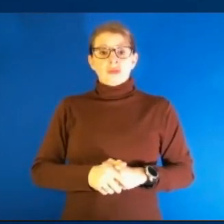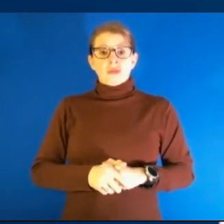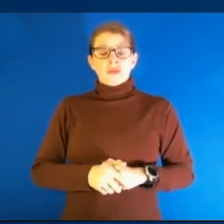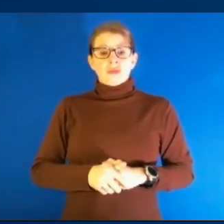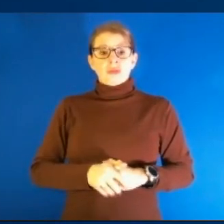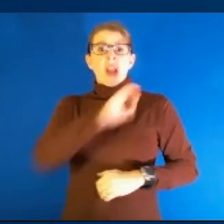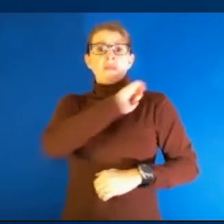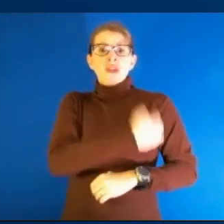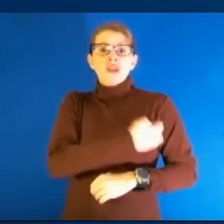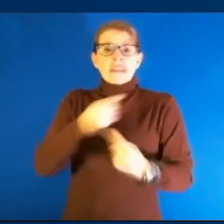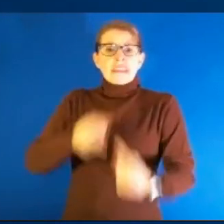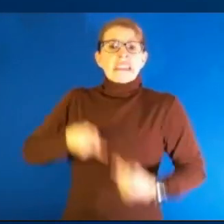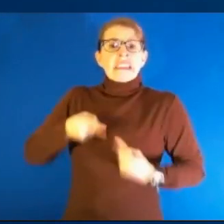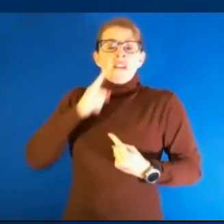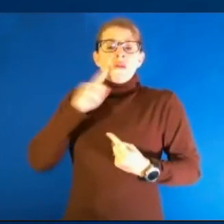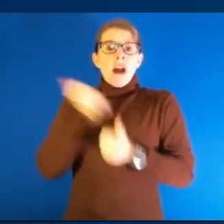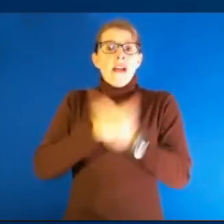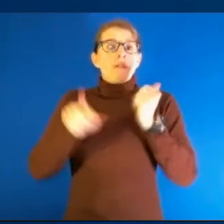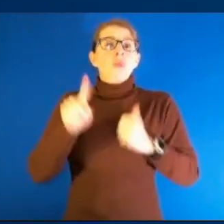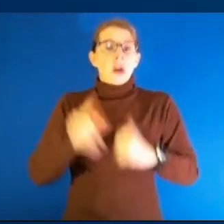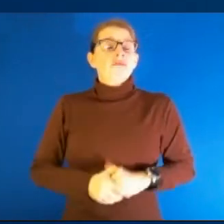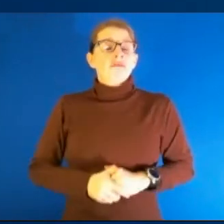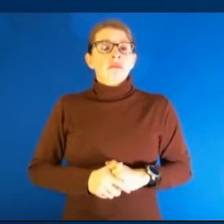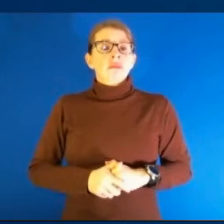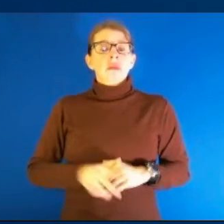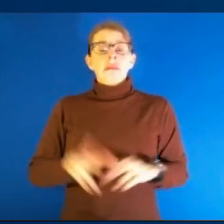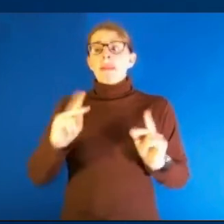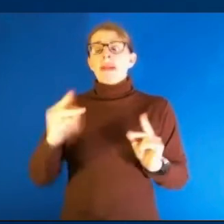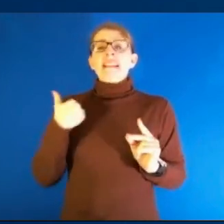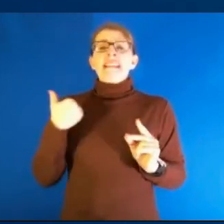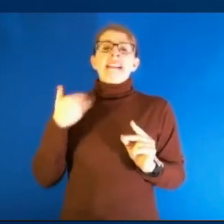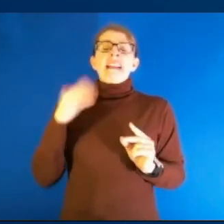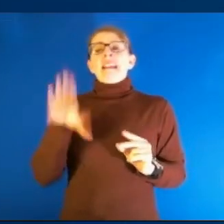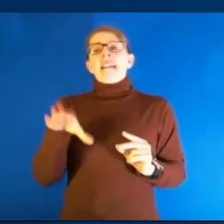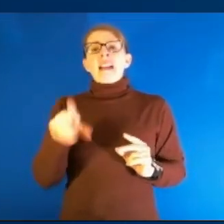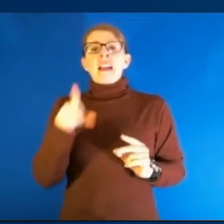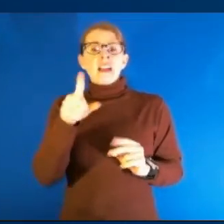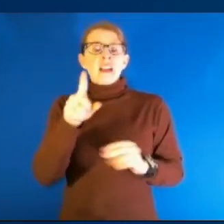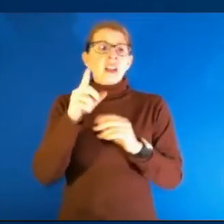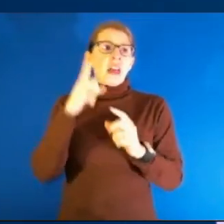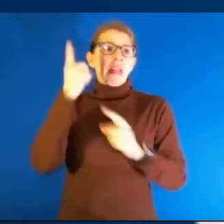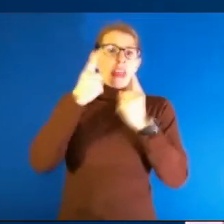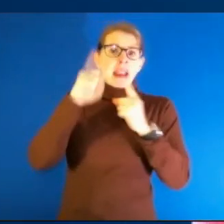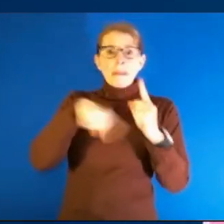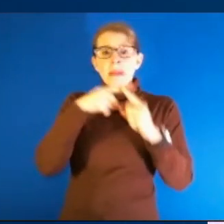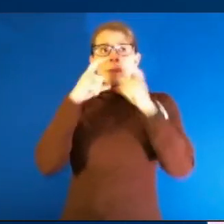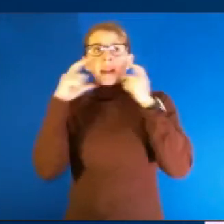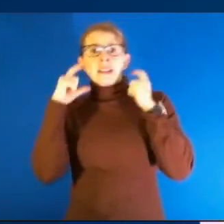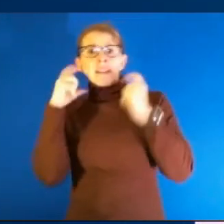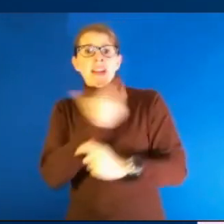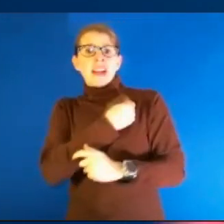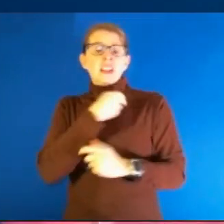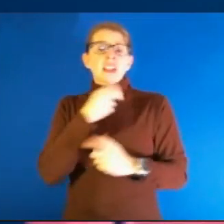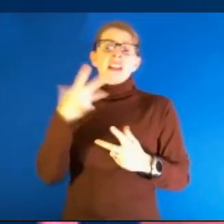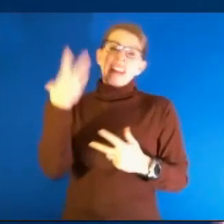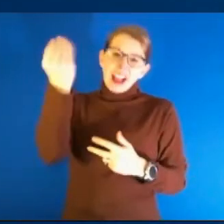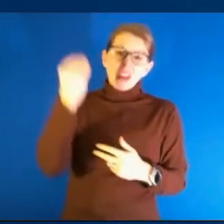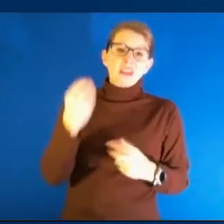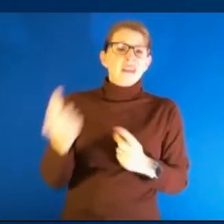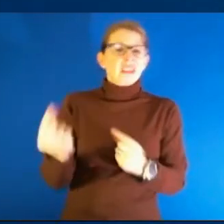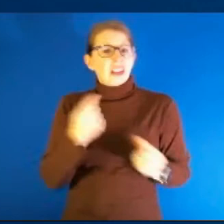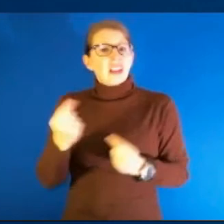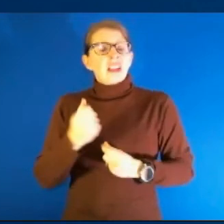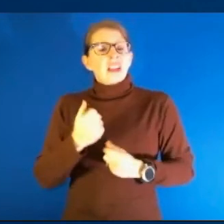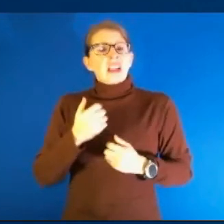everyone. People talk to us sometimes, they say, gosh, you guys just think about masking and vaccination. You need to let us go live our lives. It's just going to be